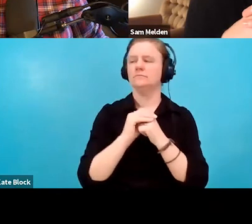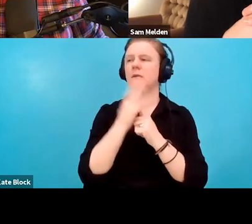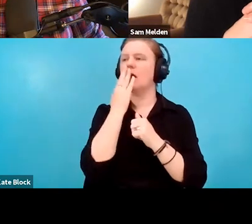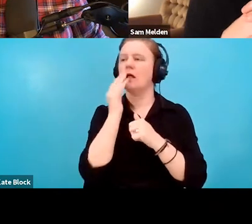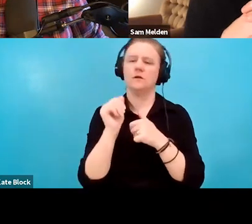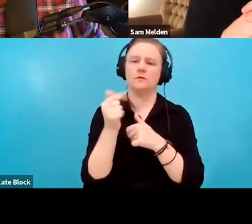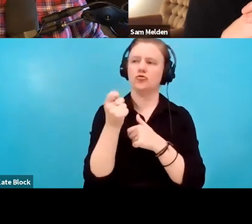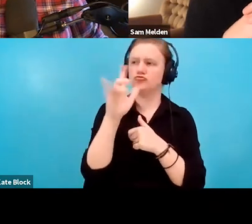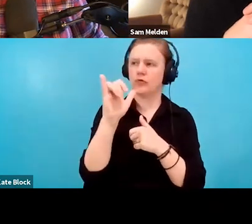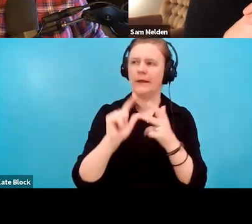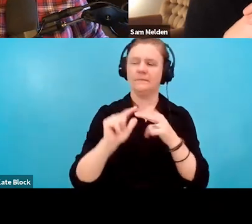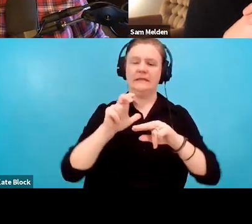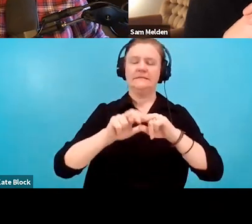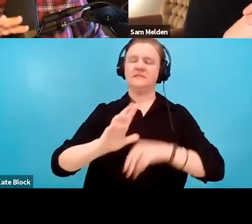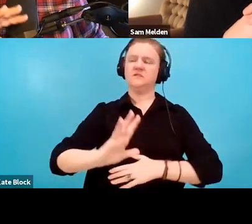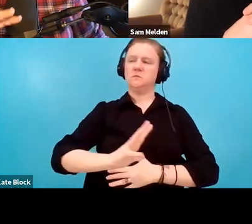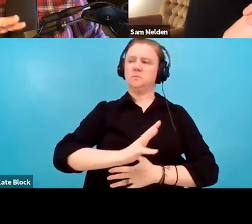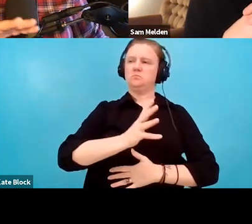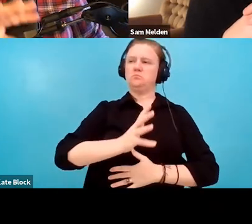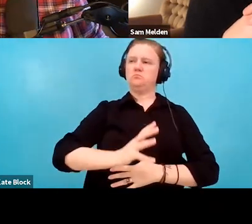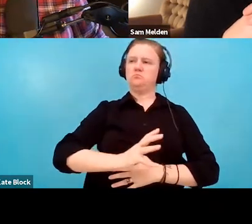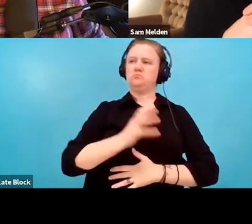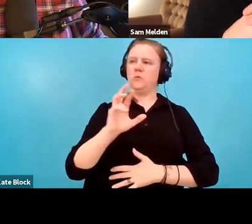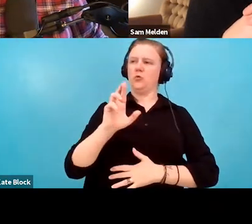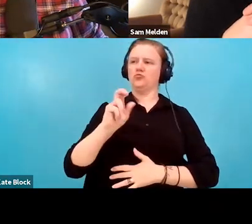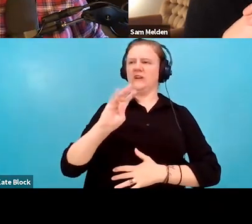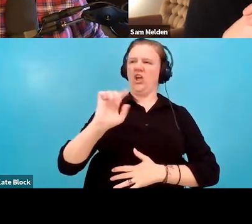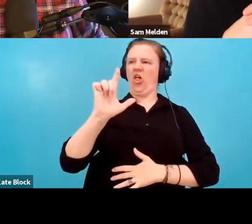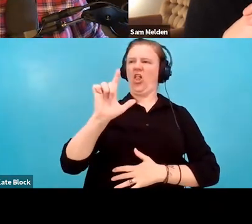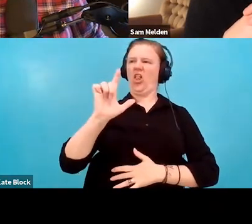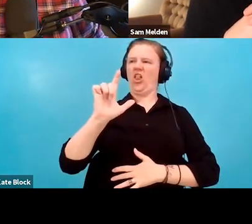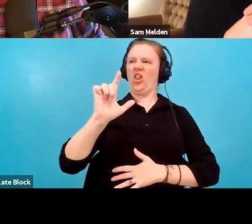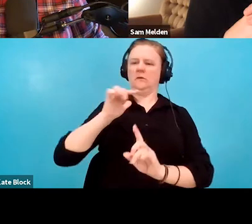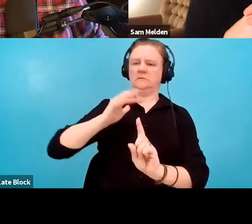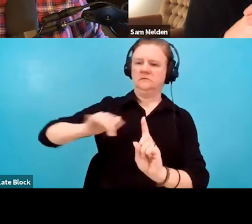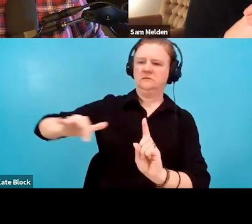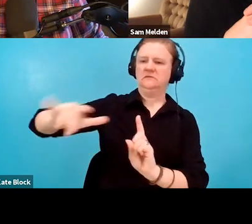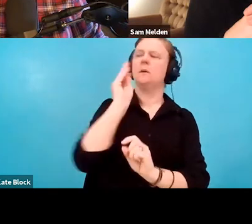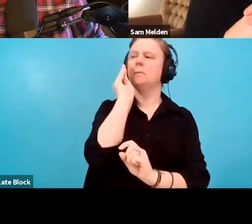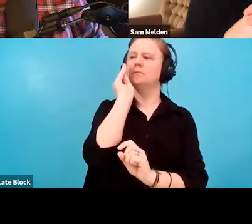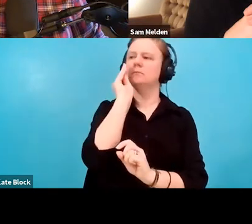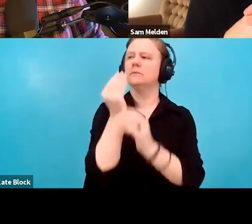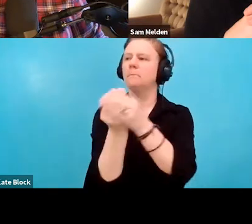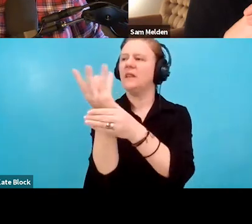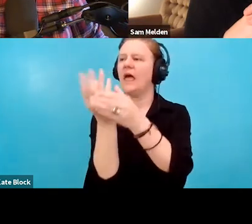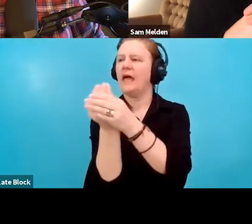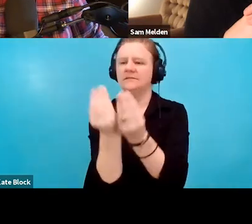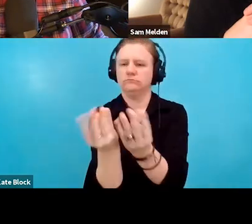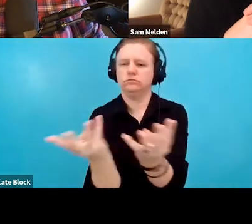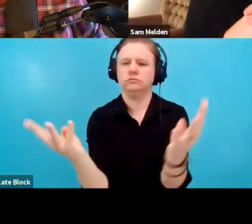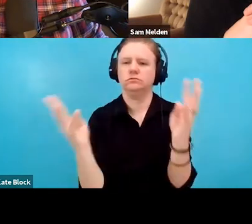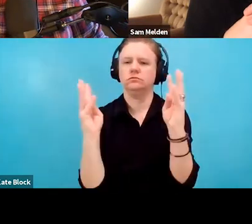sits regally among a wilderness of indoor plants with light streaming in behind